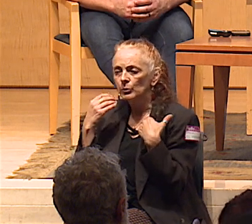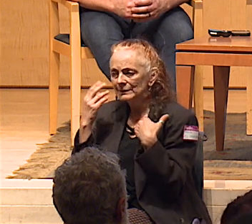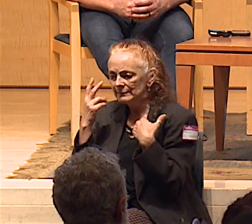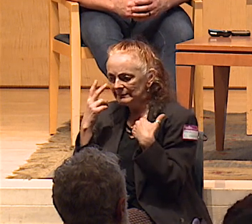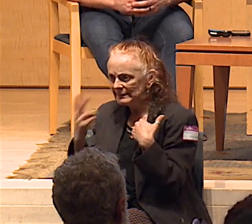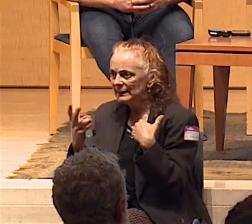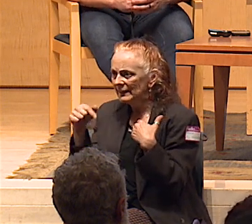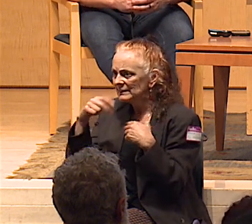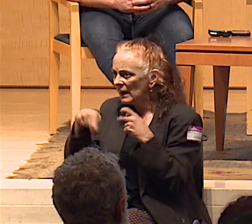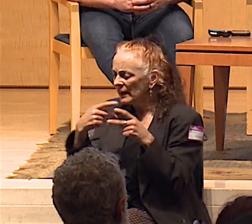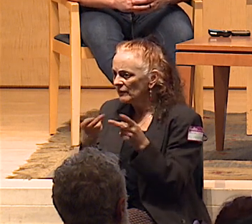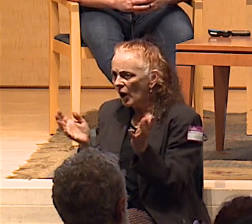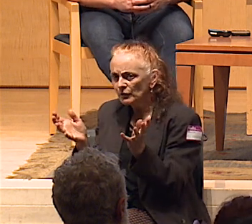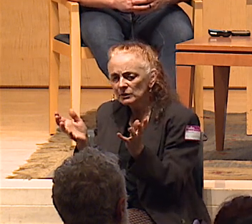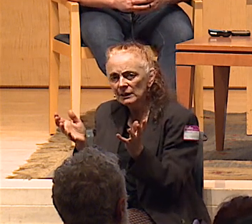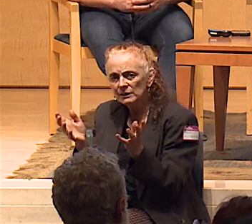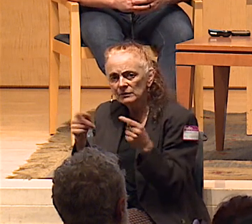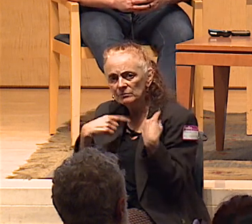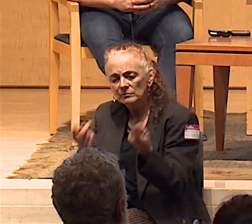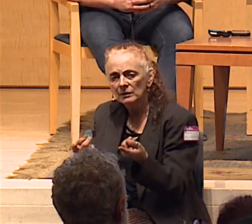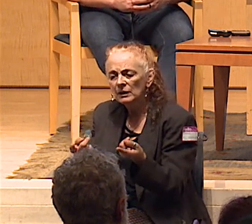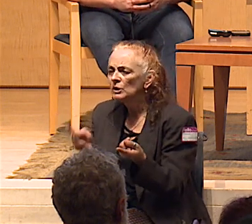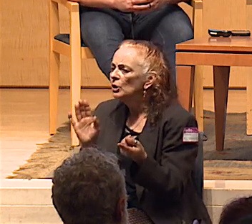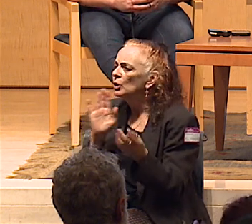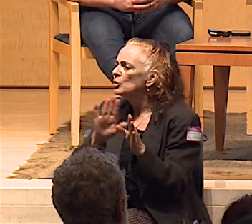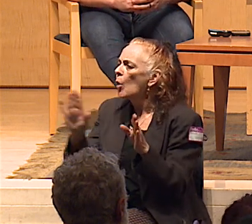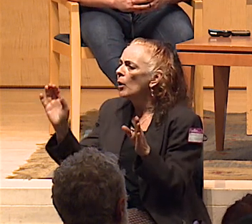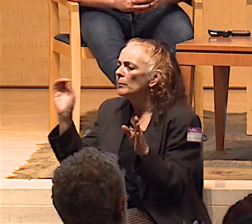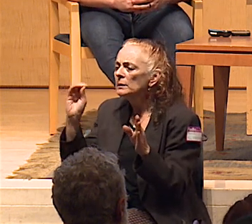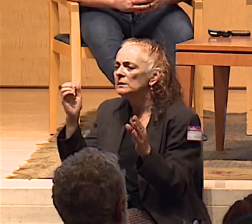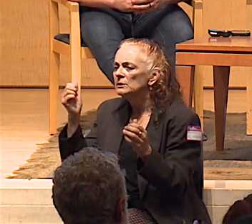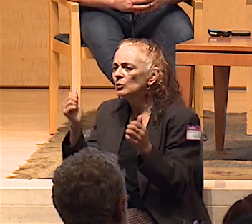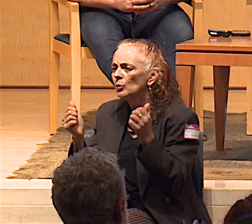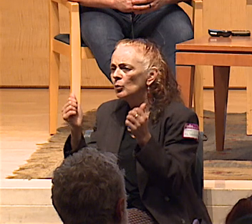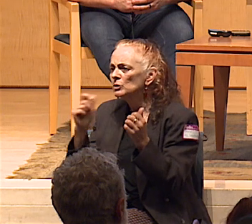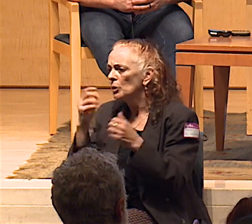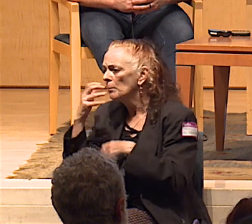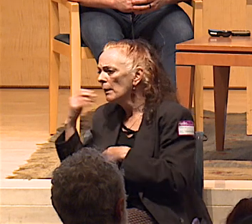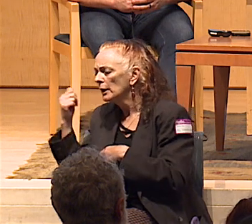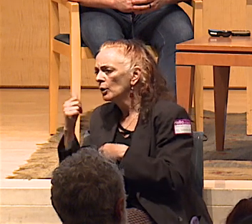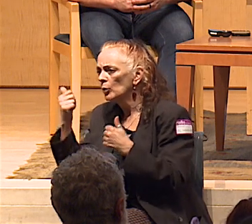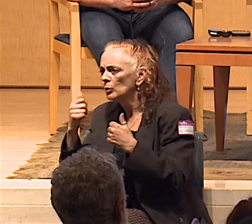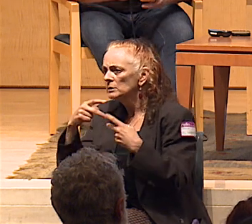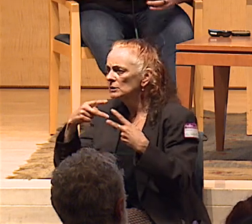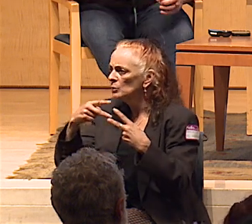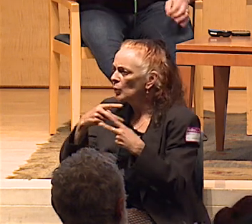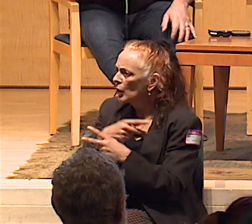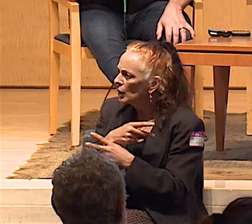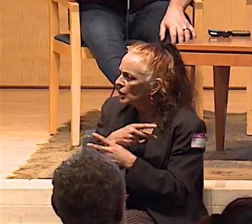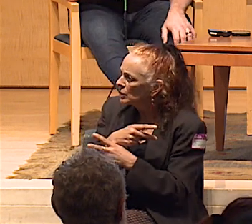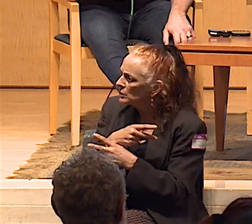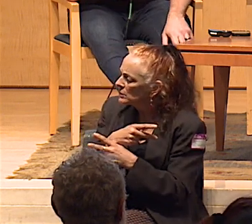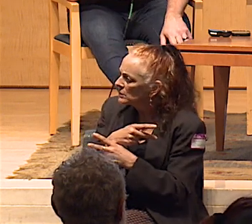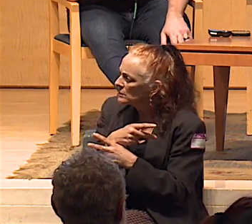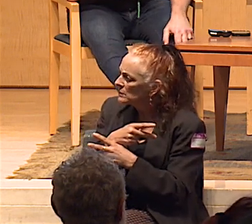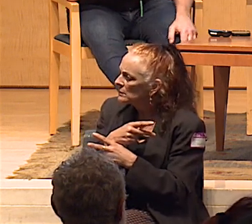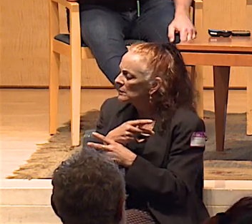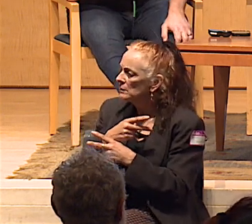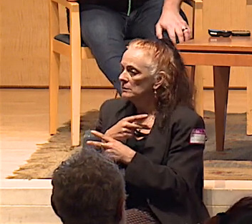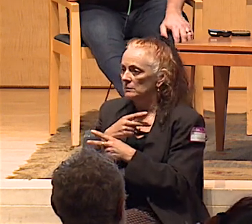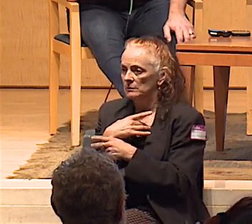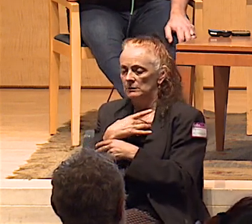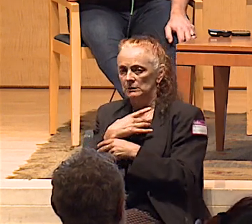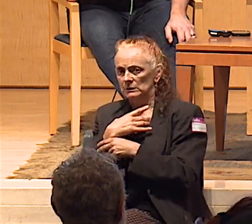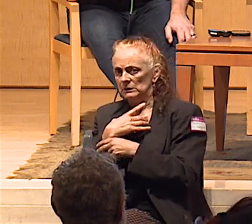long. In your opinions, like, which ones are better and which ones are worse? Like, that's a really